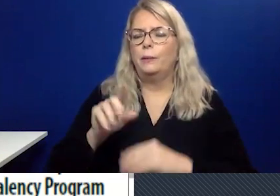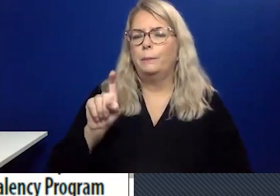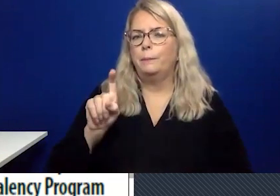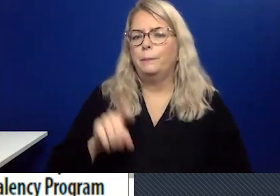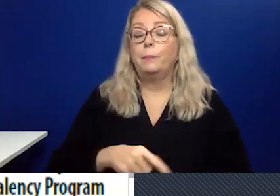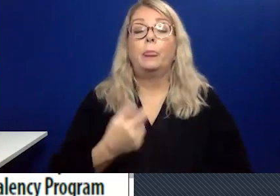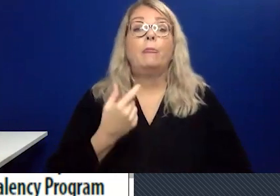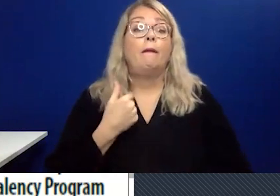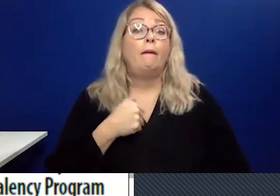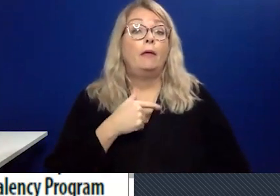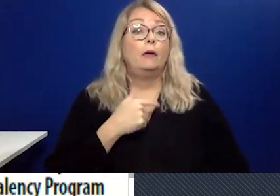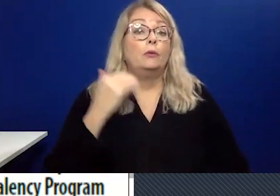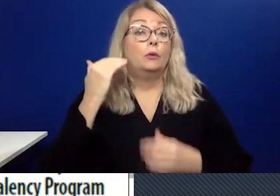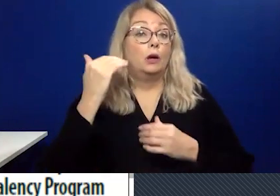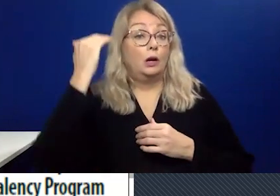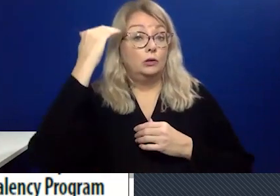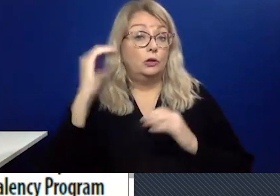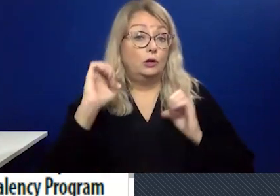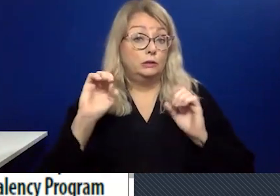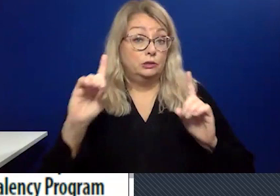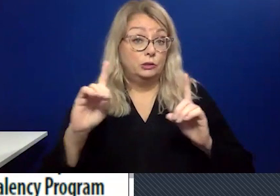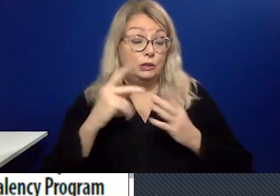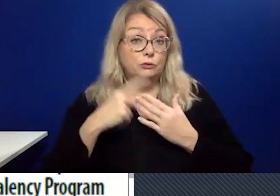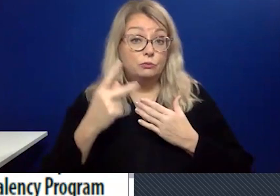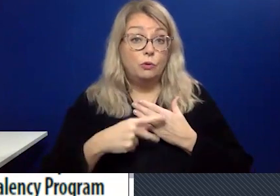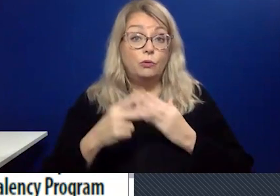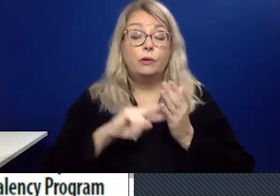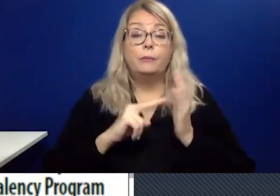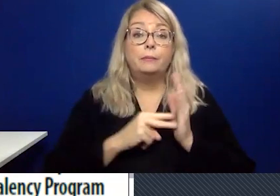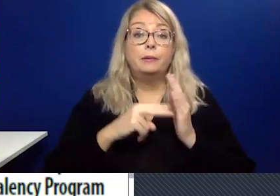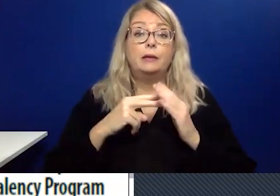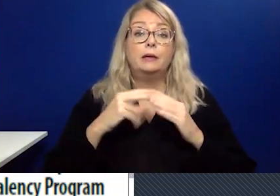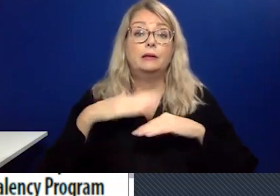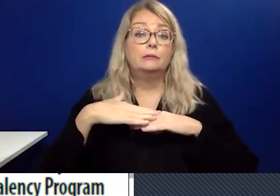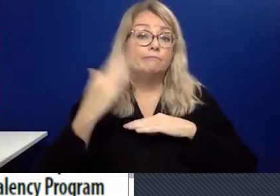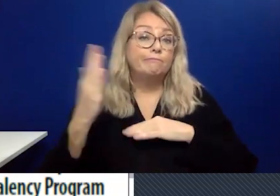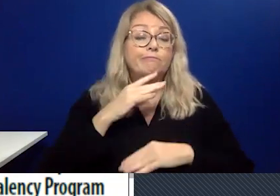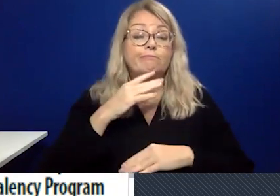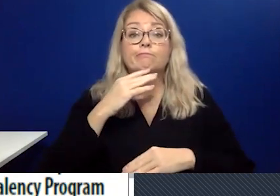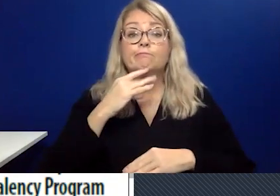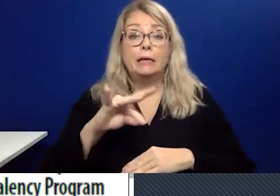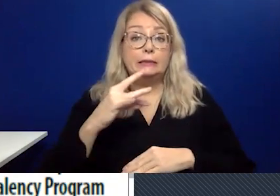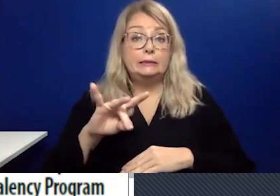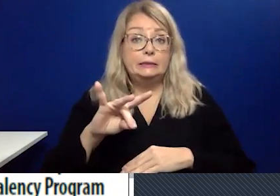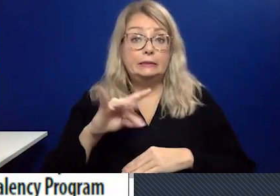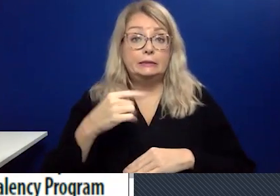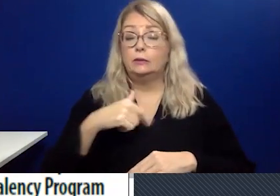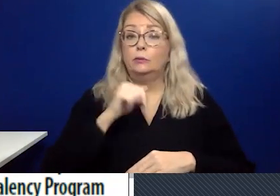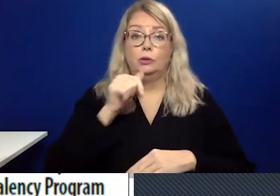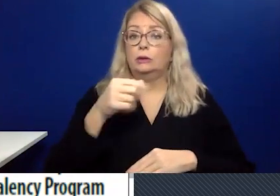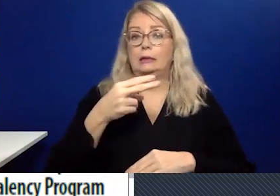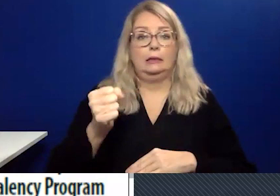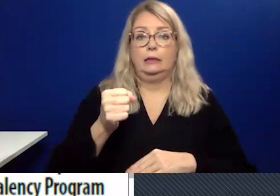So we're an adult ed program, so that would mean over 18 years old. We're not a high school program.